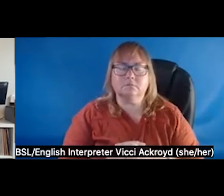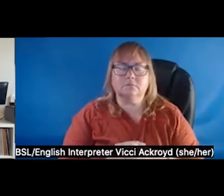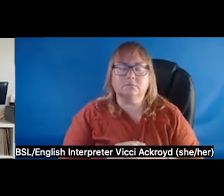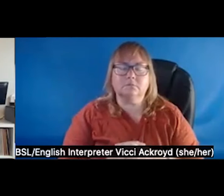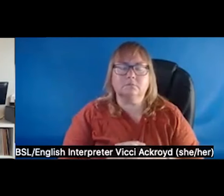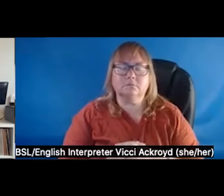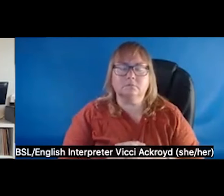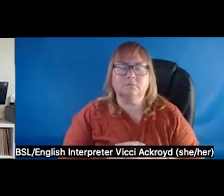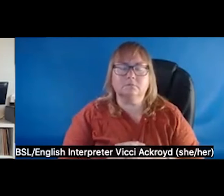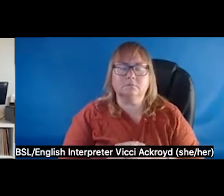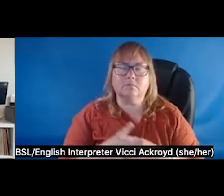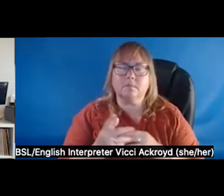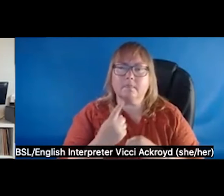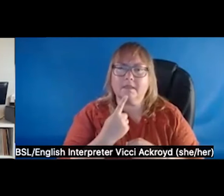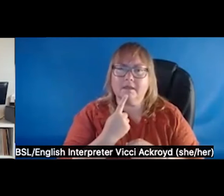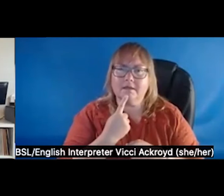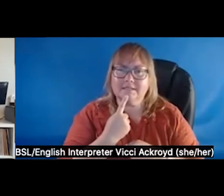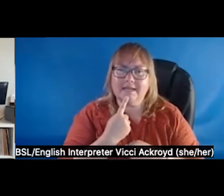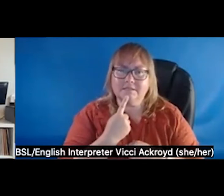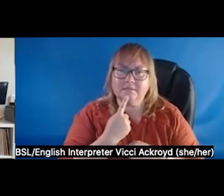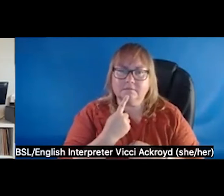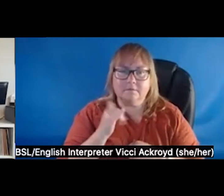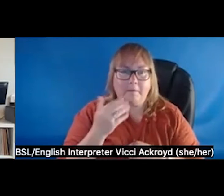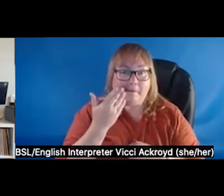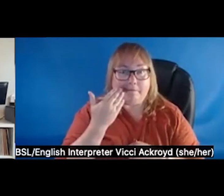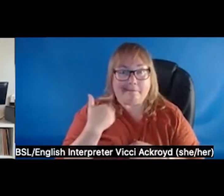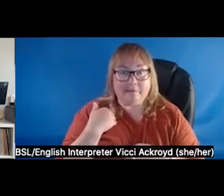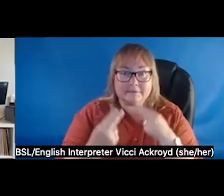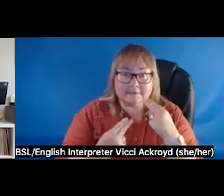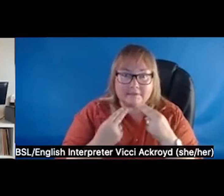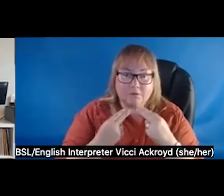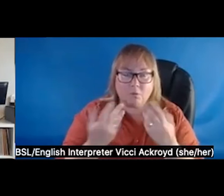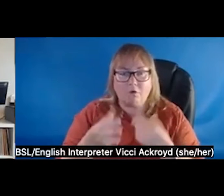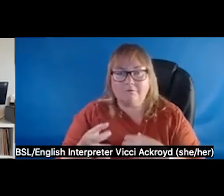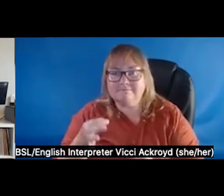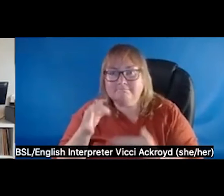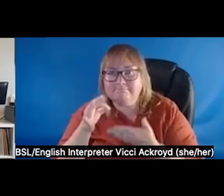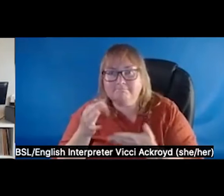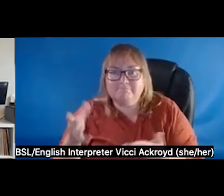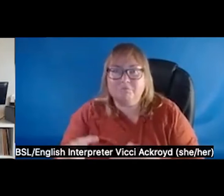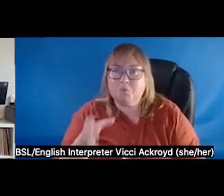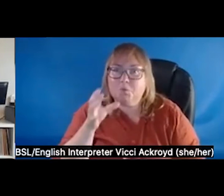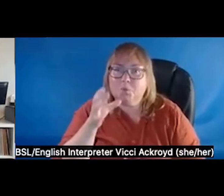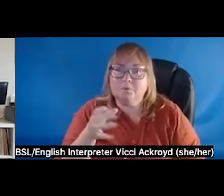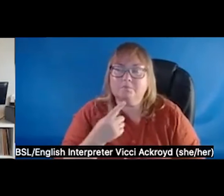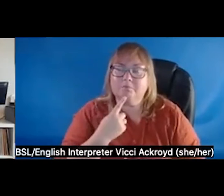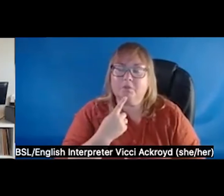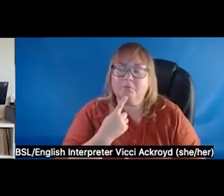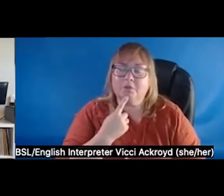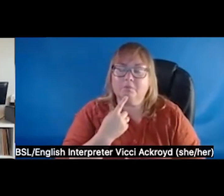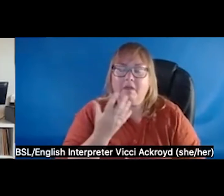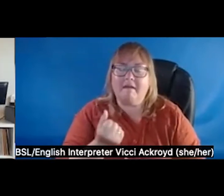And then the taste. You might have eaten, you might have just drank something. Bring your attention to your